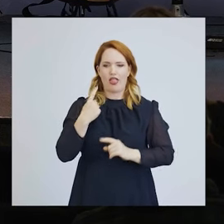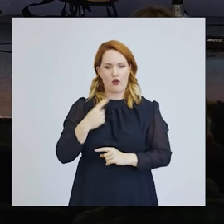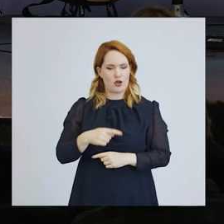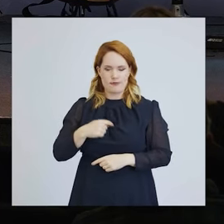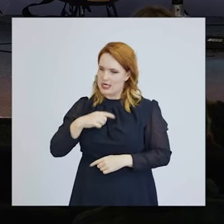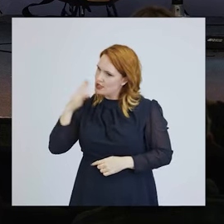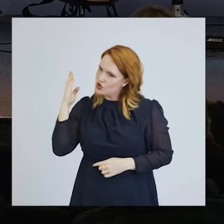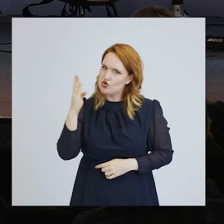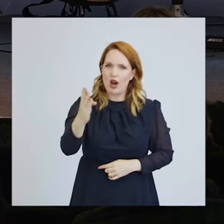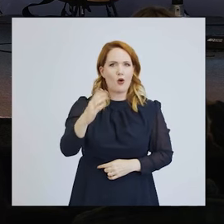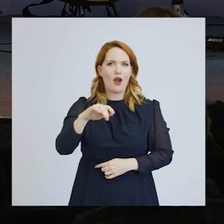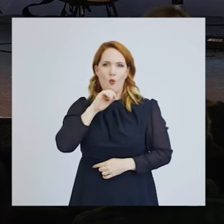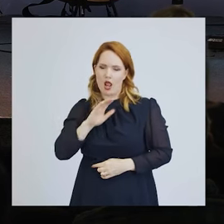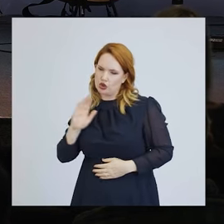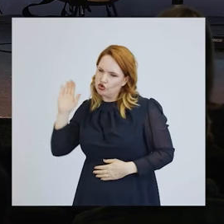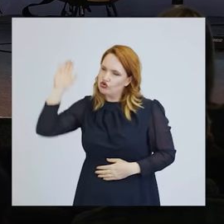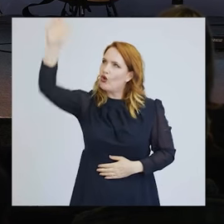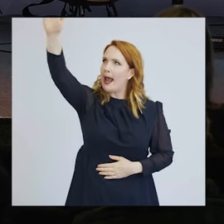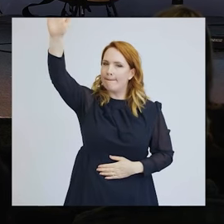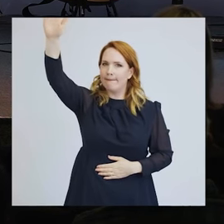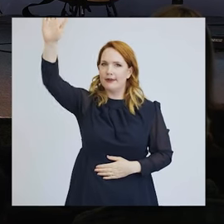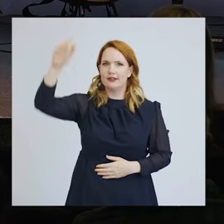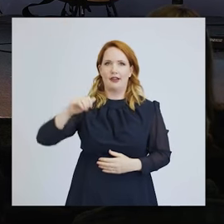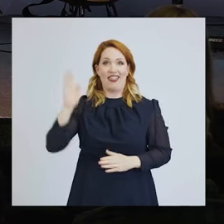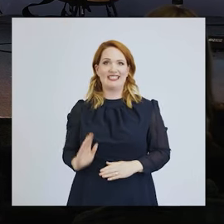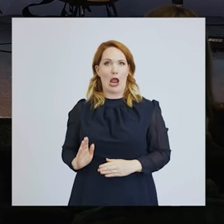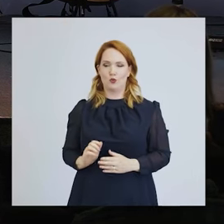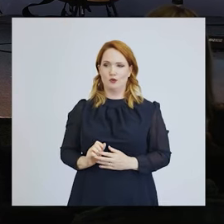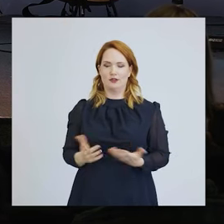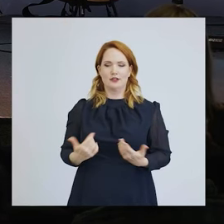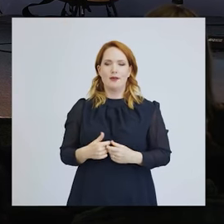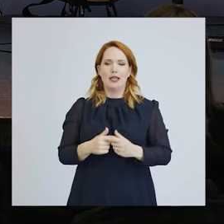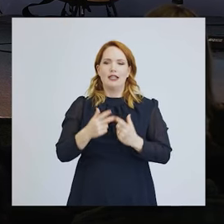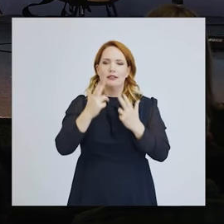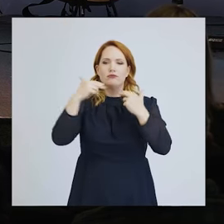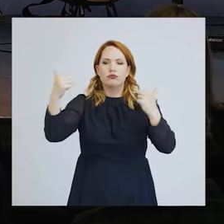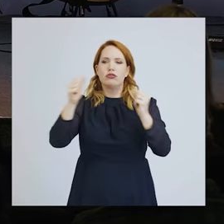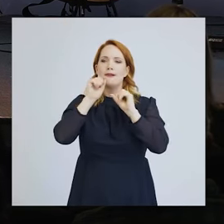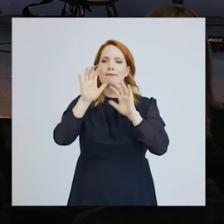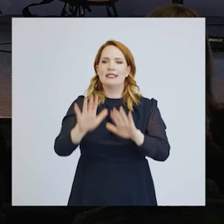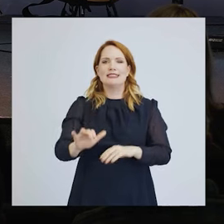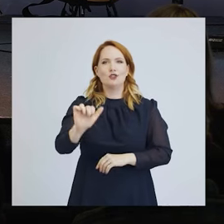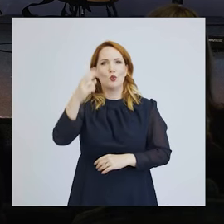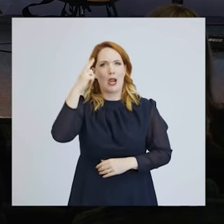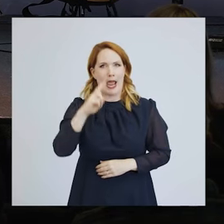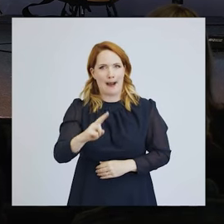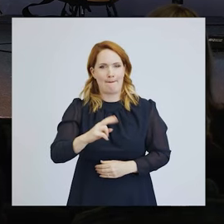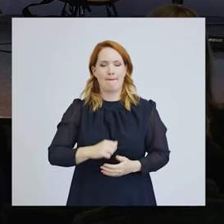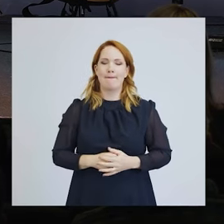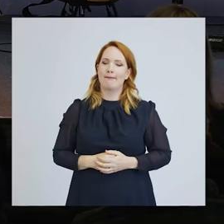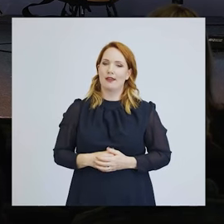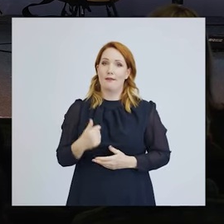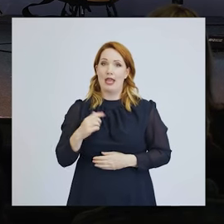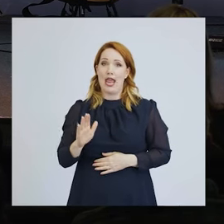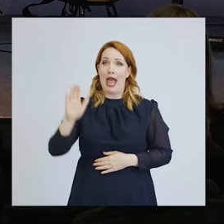there was this one Sunday where I was like, I'm just going to be the handiest guy out there and just put it straight up and straight down. And so we were singing Blessed Be Your